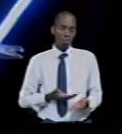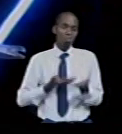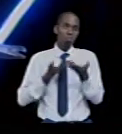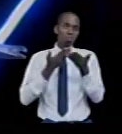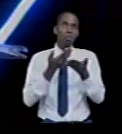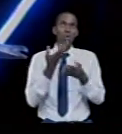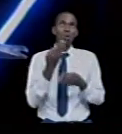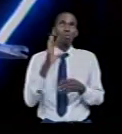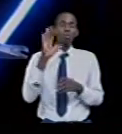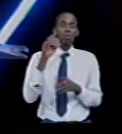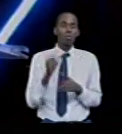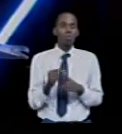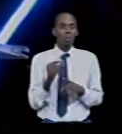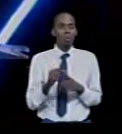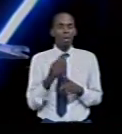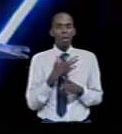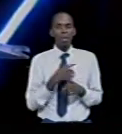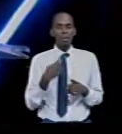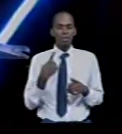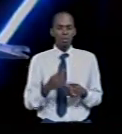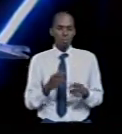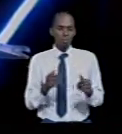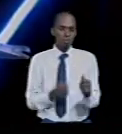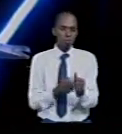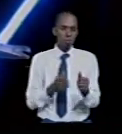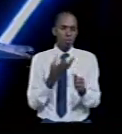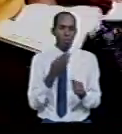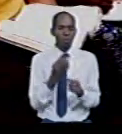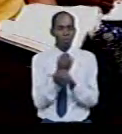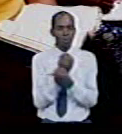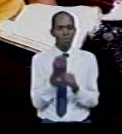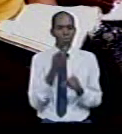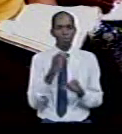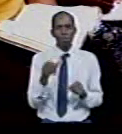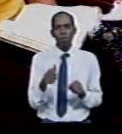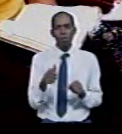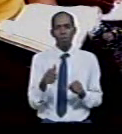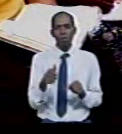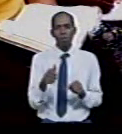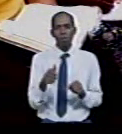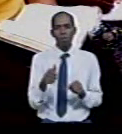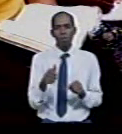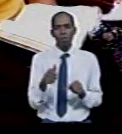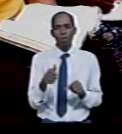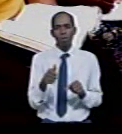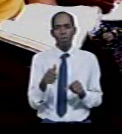pursuance of the salvation of other people, and the